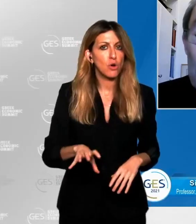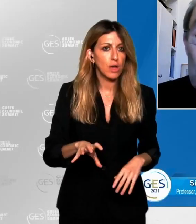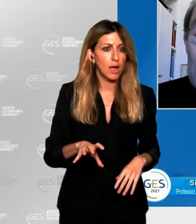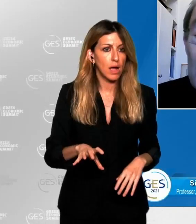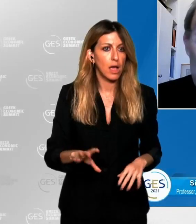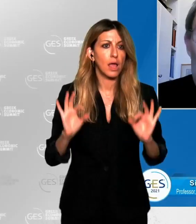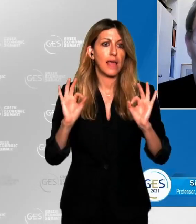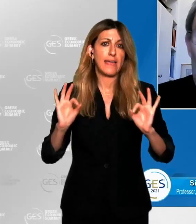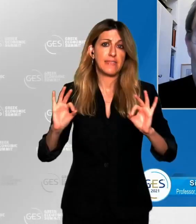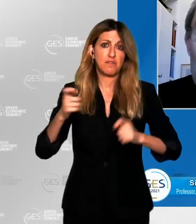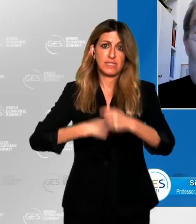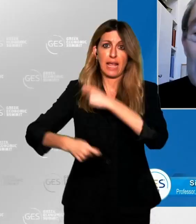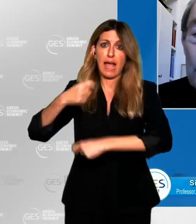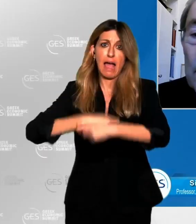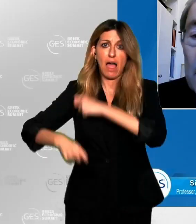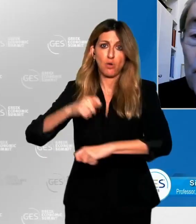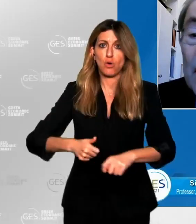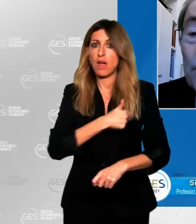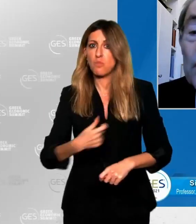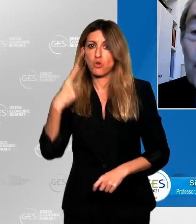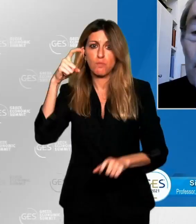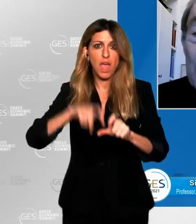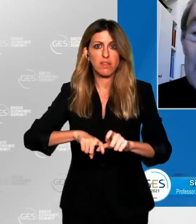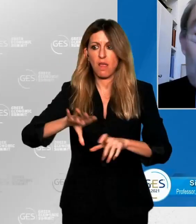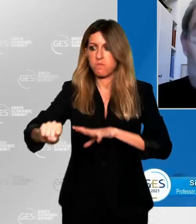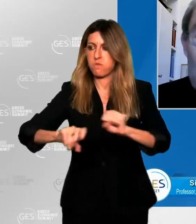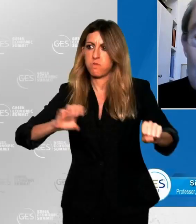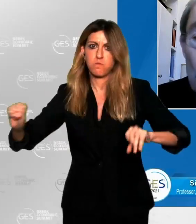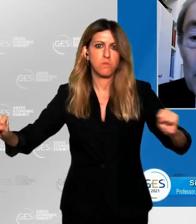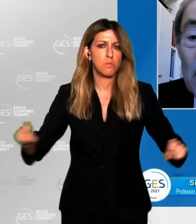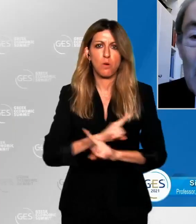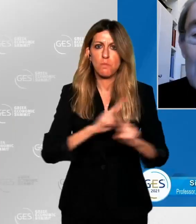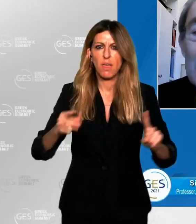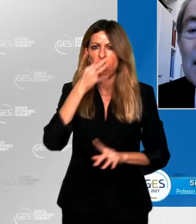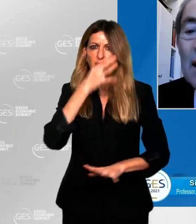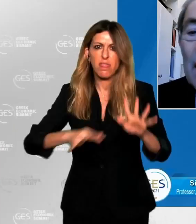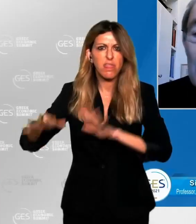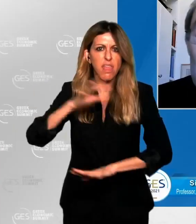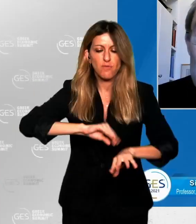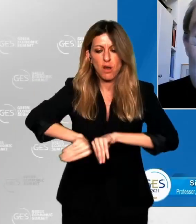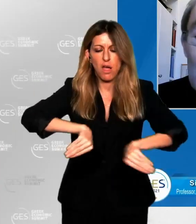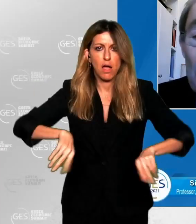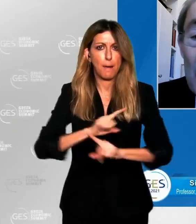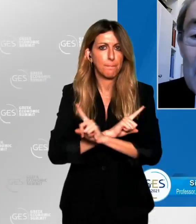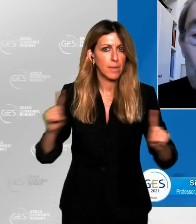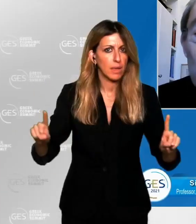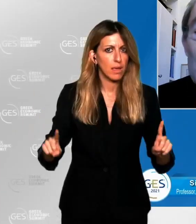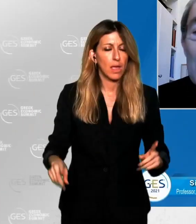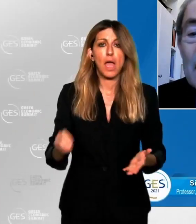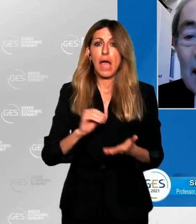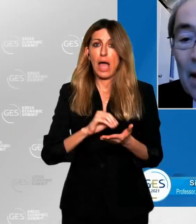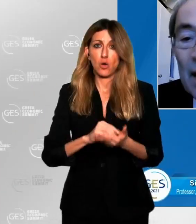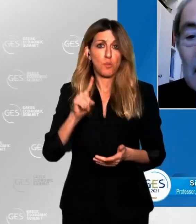Does it have a good infrastructure, currently a good digital infrastructure? Is it respecting privacy rights? Is there enough access